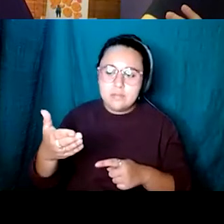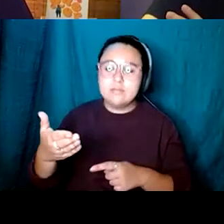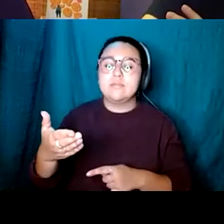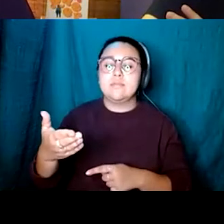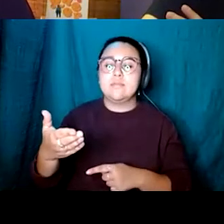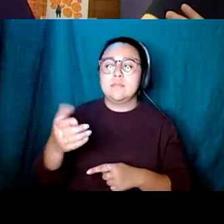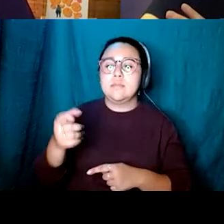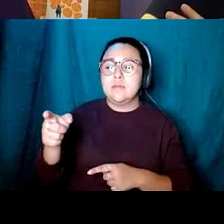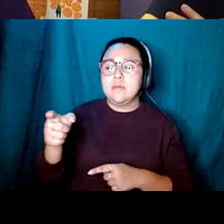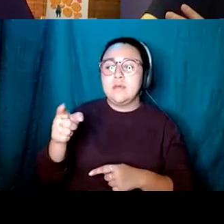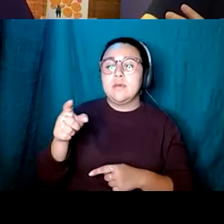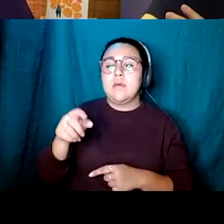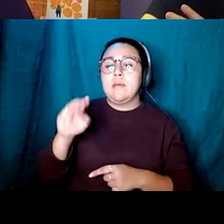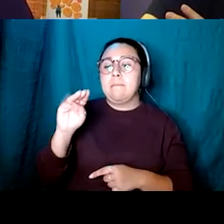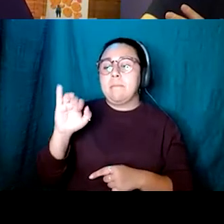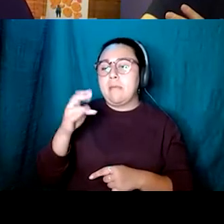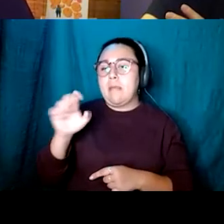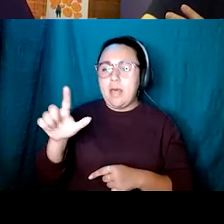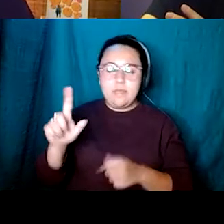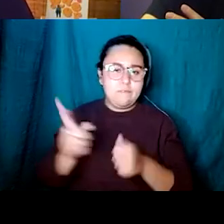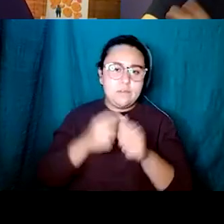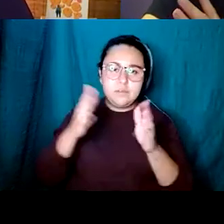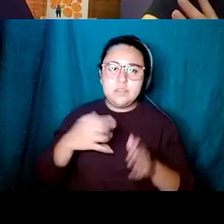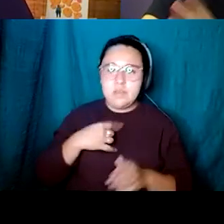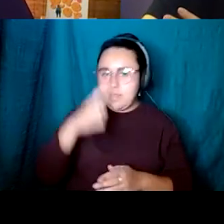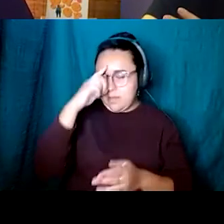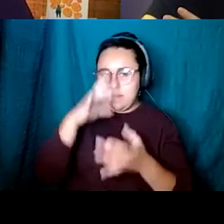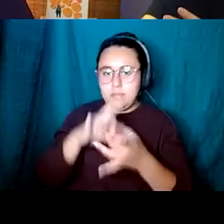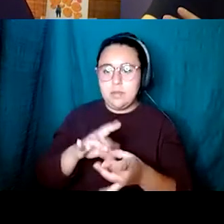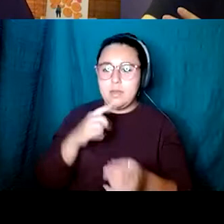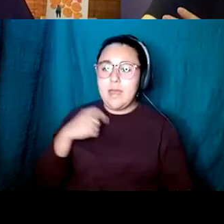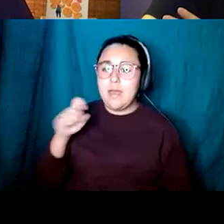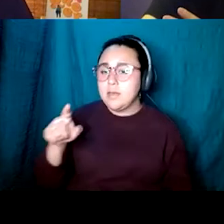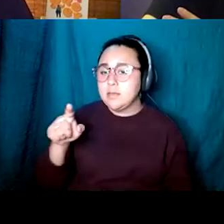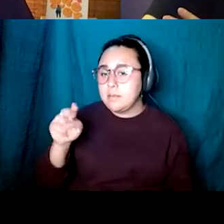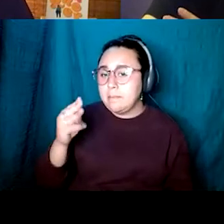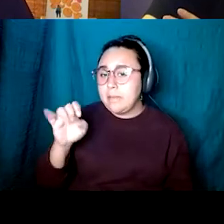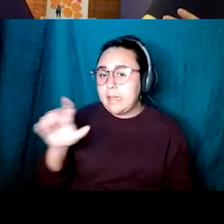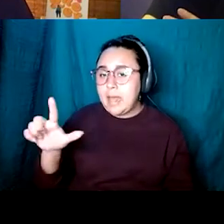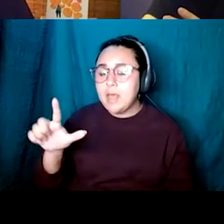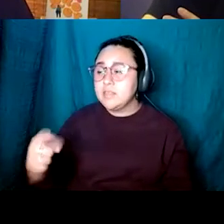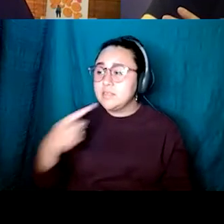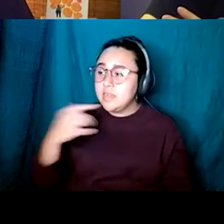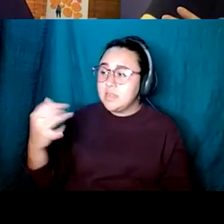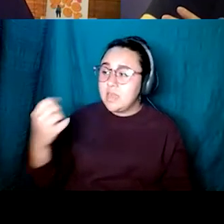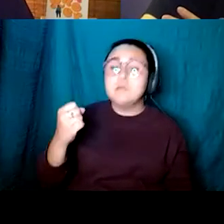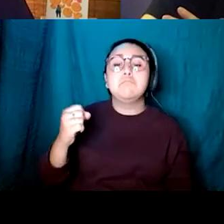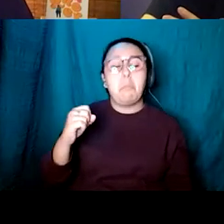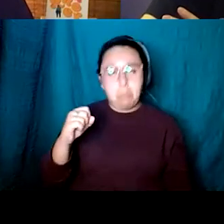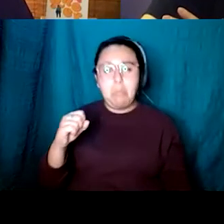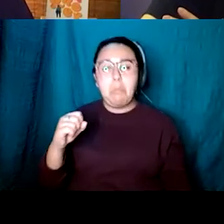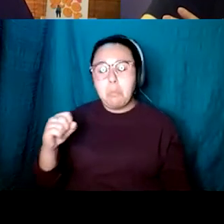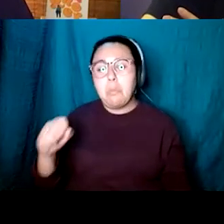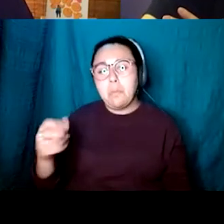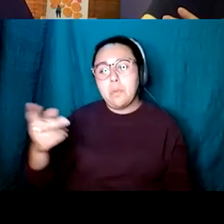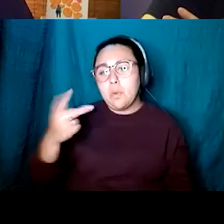I thought of. And so I asked him and he said yes. And we had talked